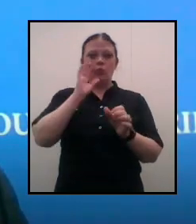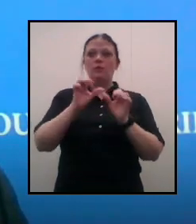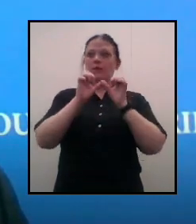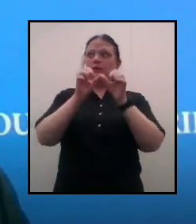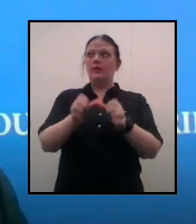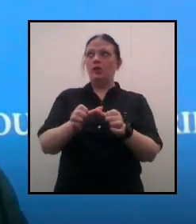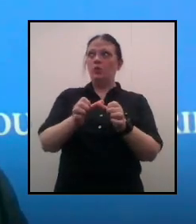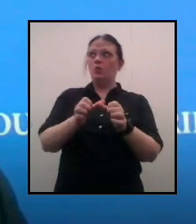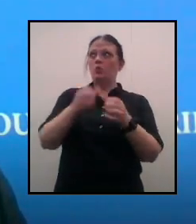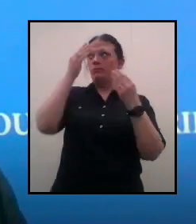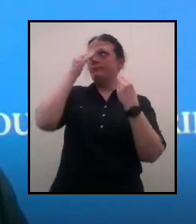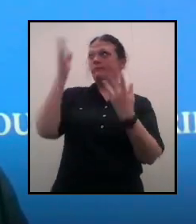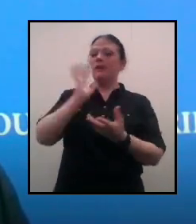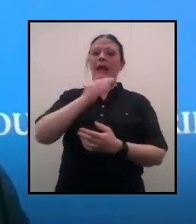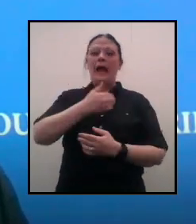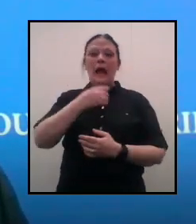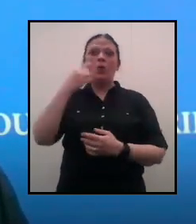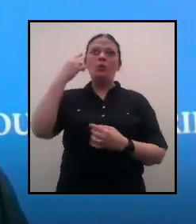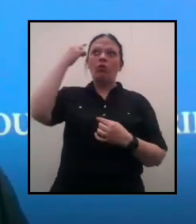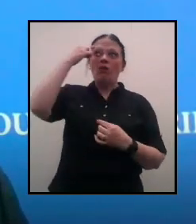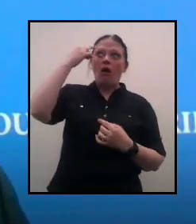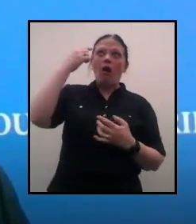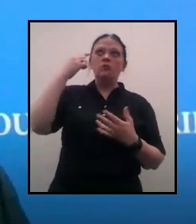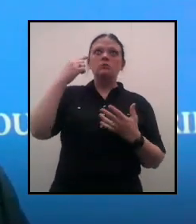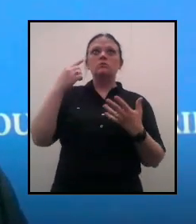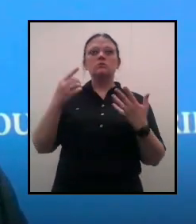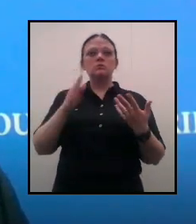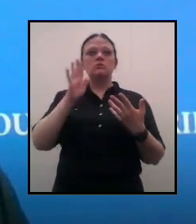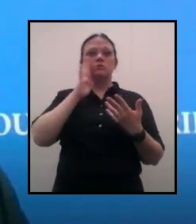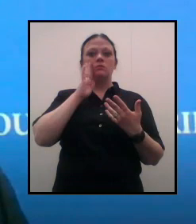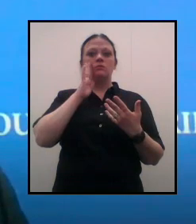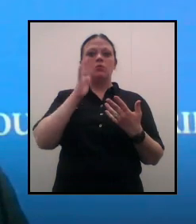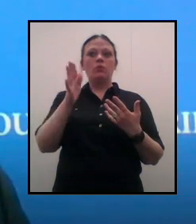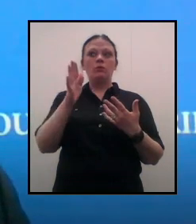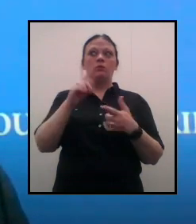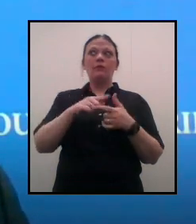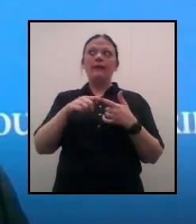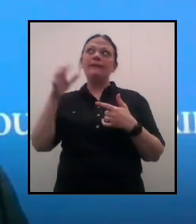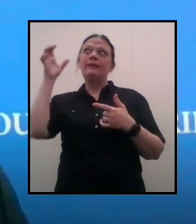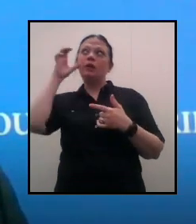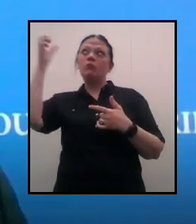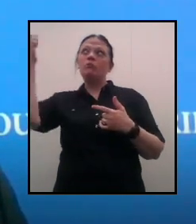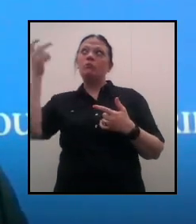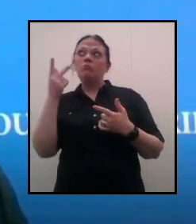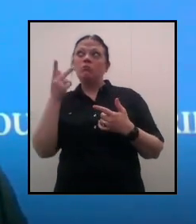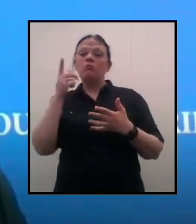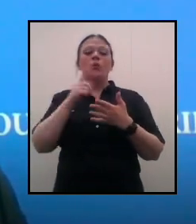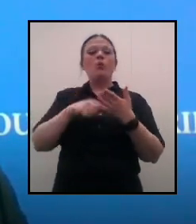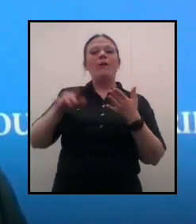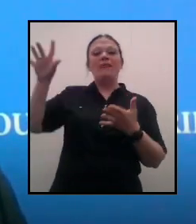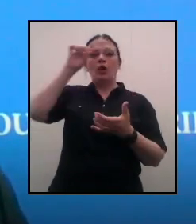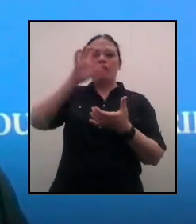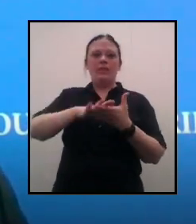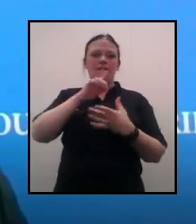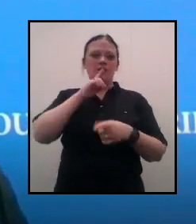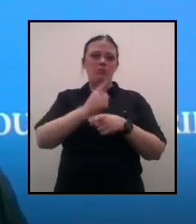provide them our thoughts, and we will then hear back from them on what they believe is appropriate for our